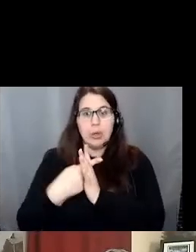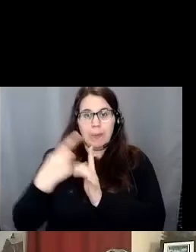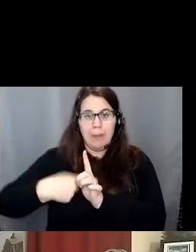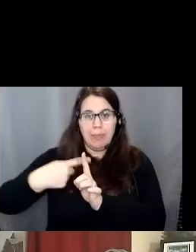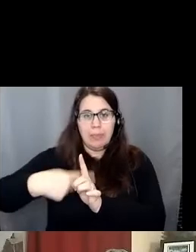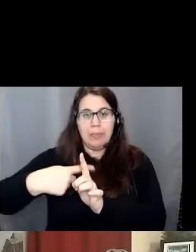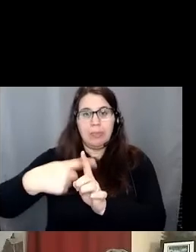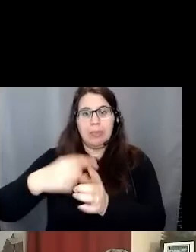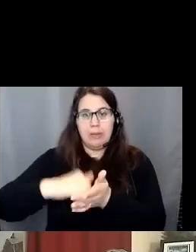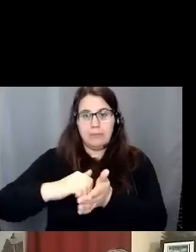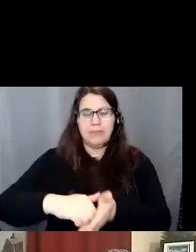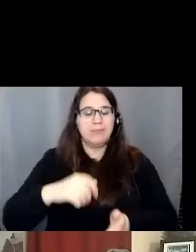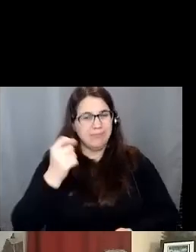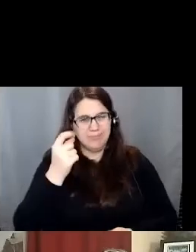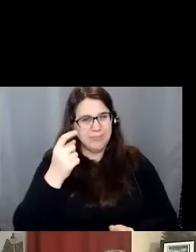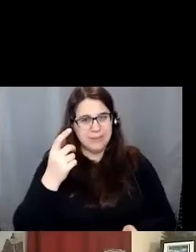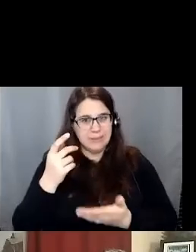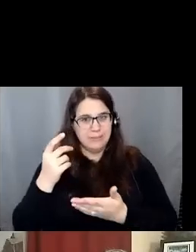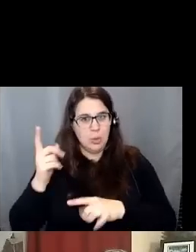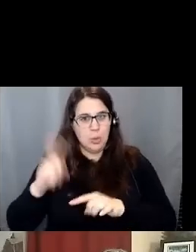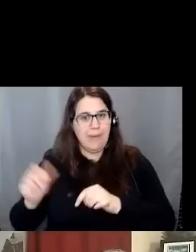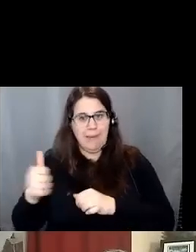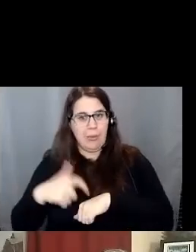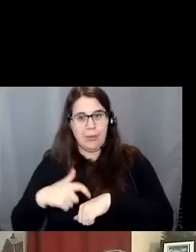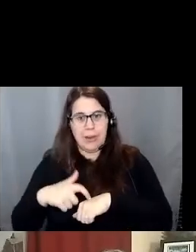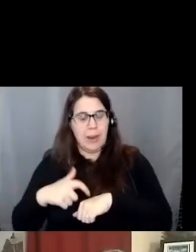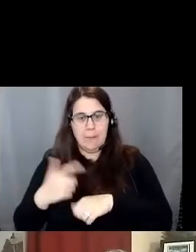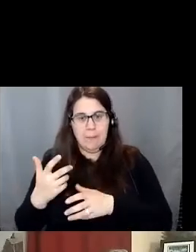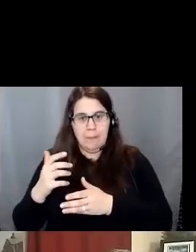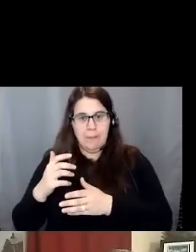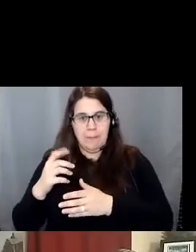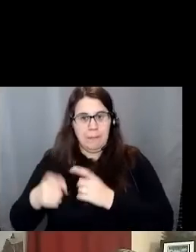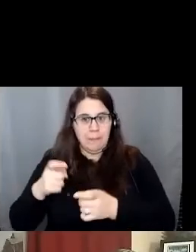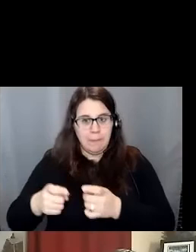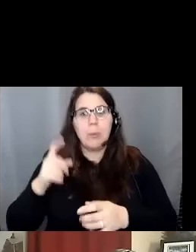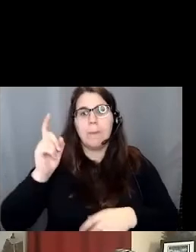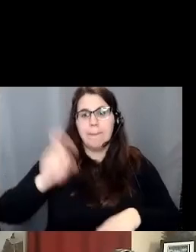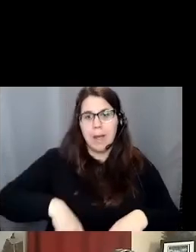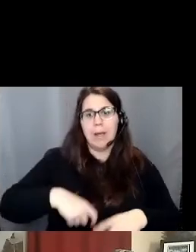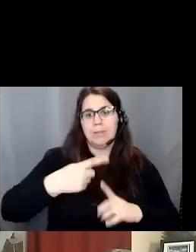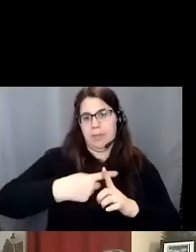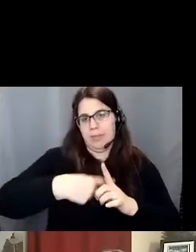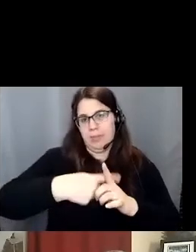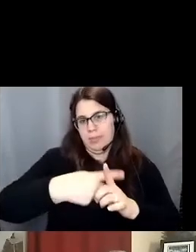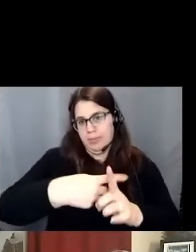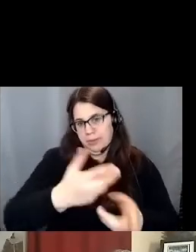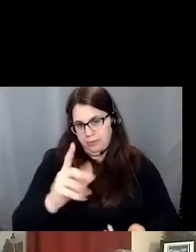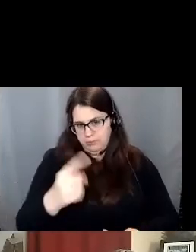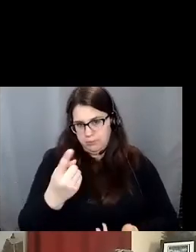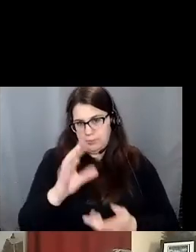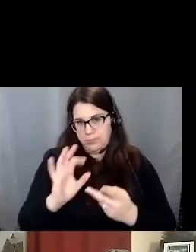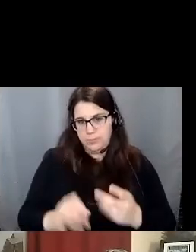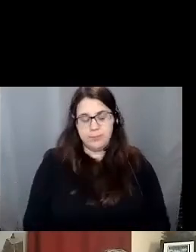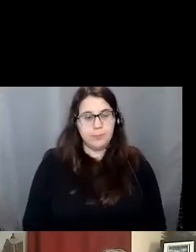monthly is the only time period in which recurring payments can be made. And if you would like to set one up from a bank account, for